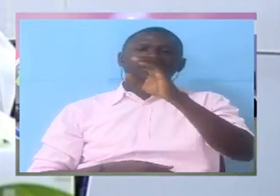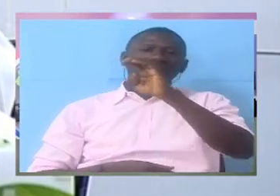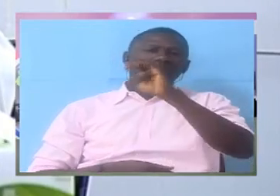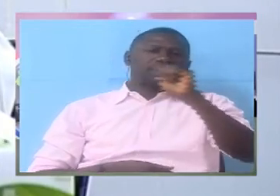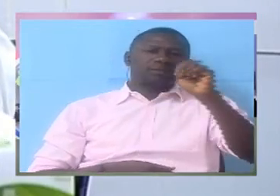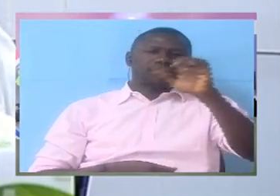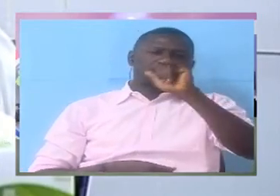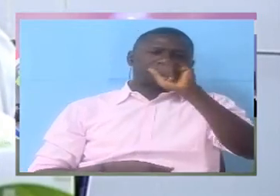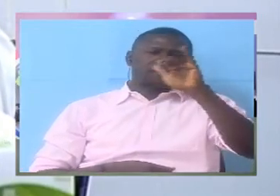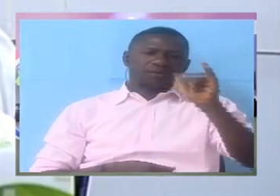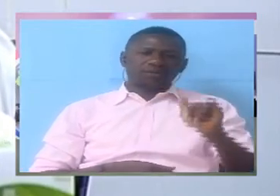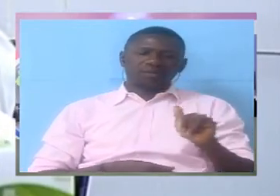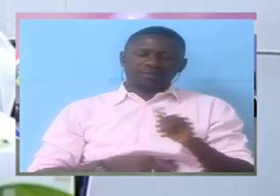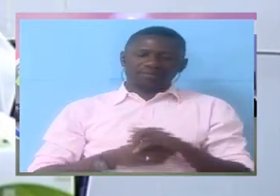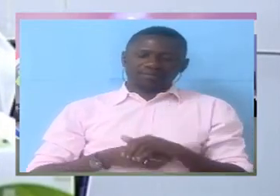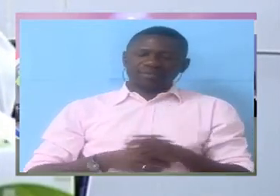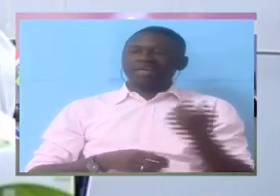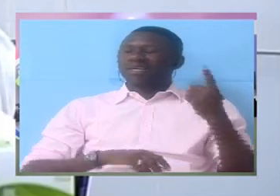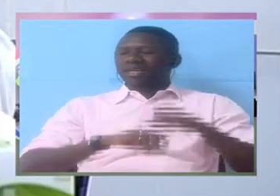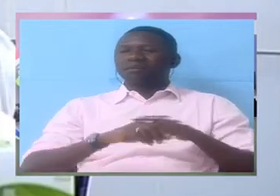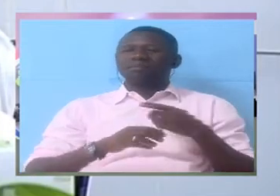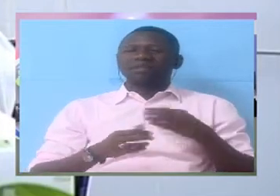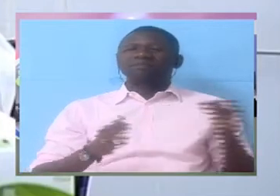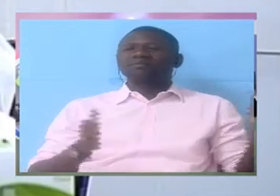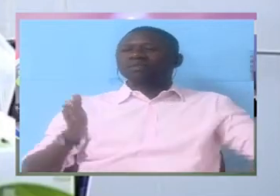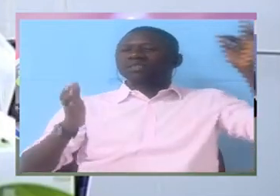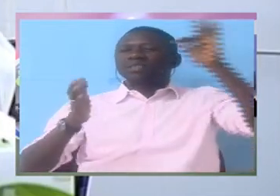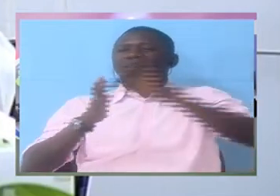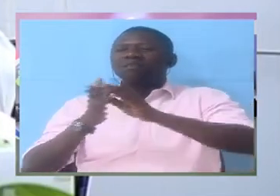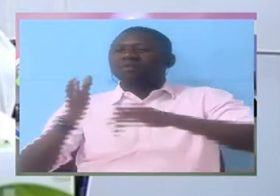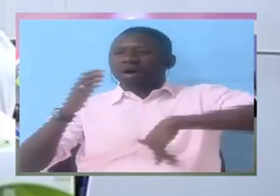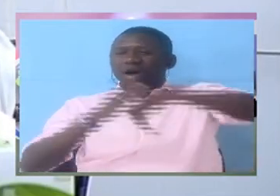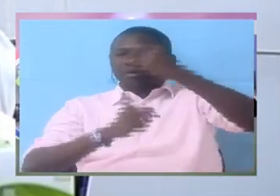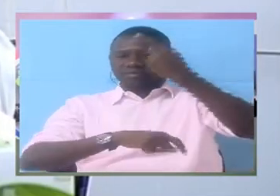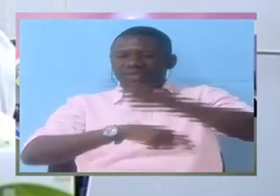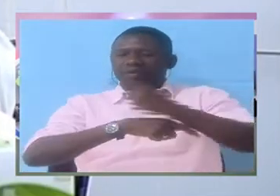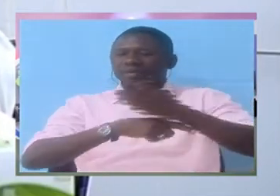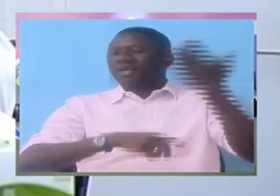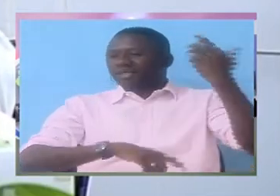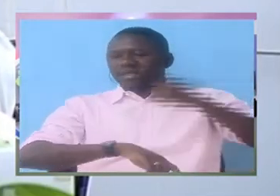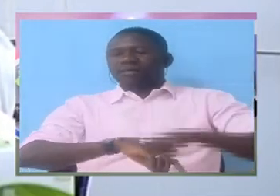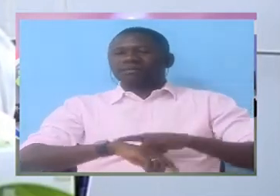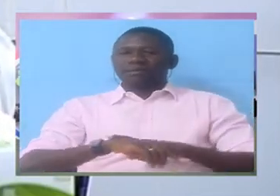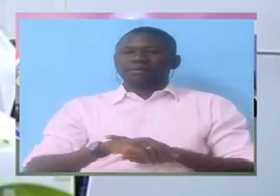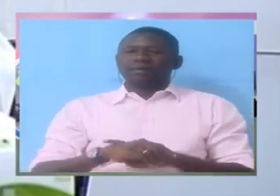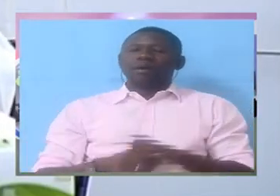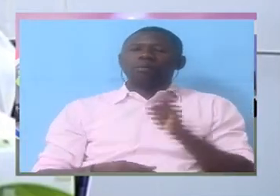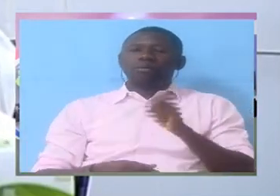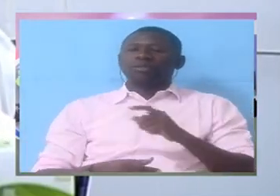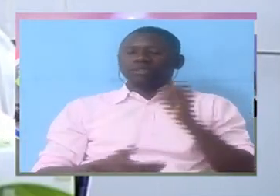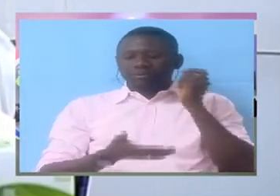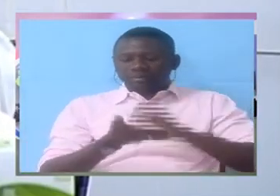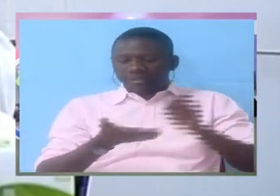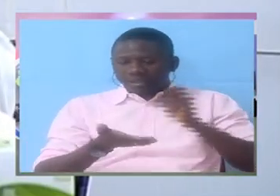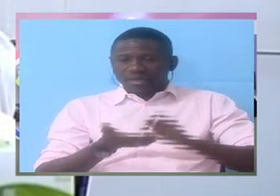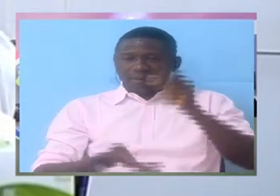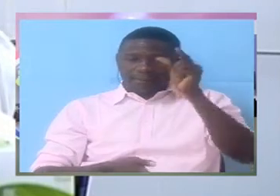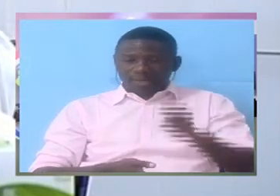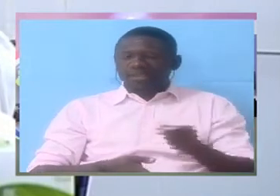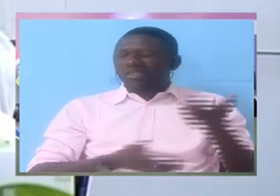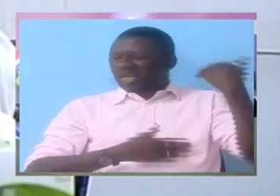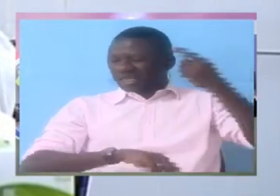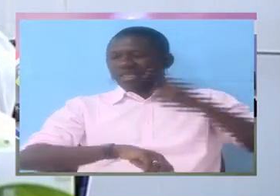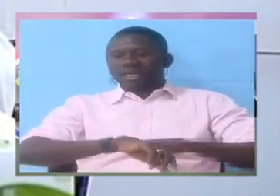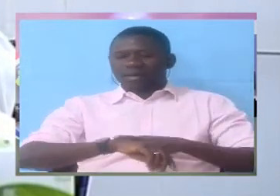Then he traveled at that time. Butumo nak atamata lati yang. But his permanent parliamentary secretary at the time. But